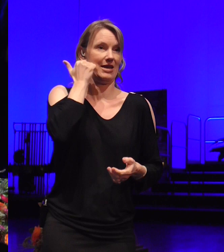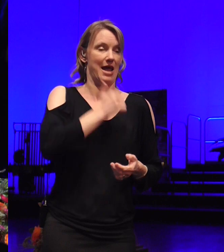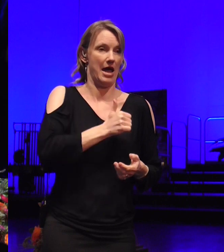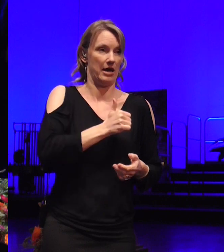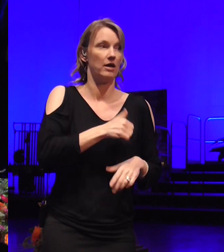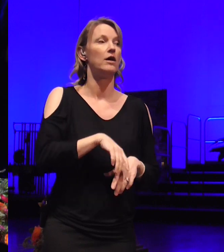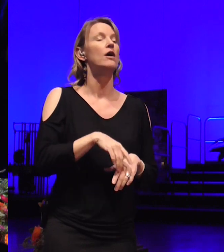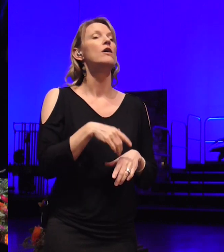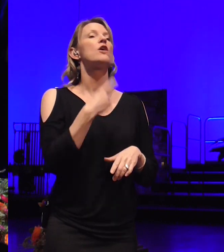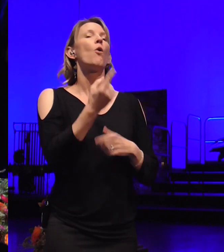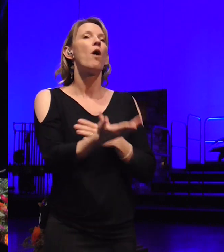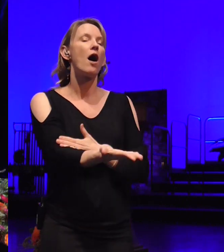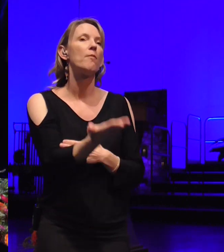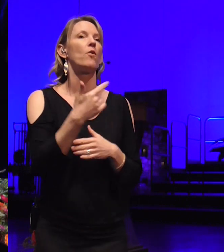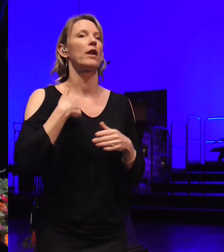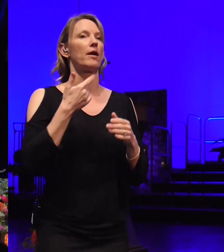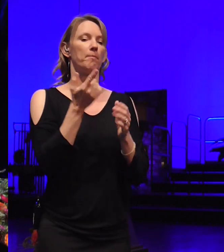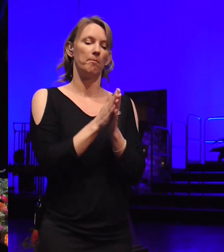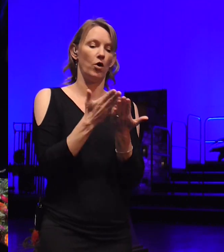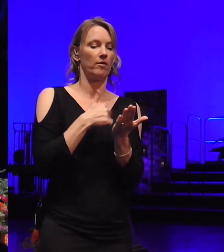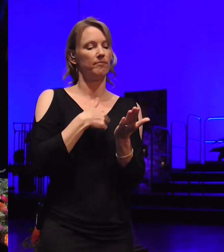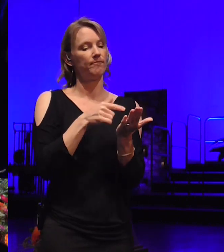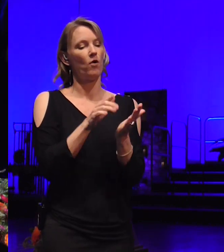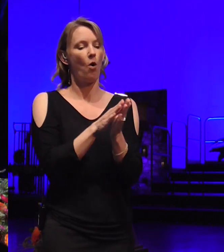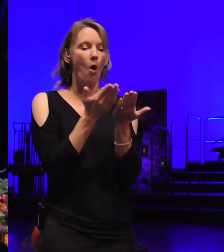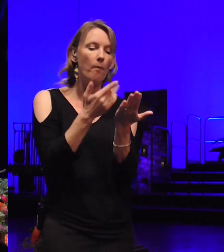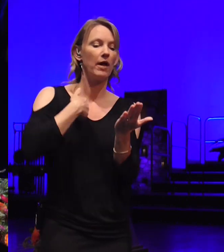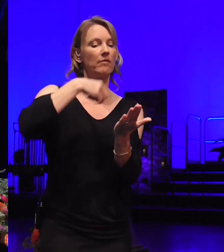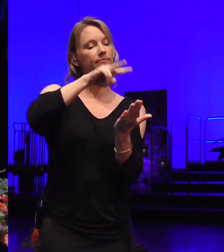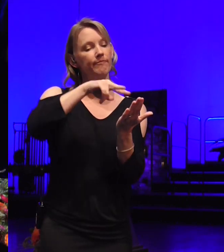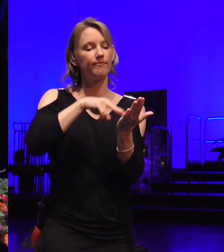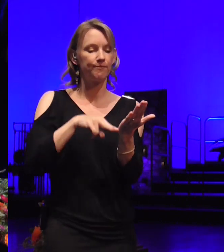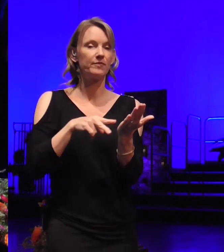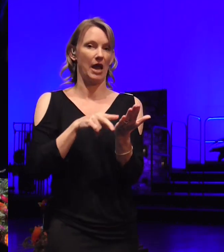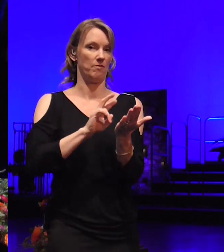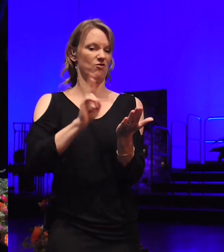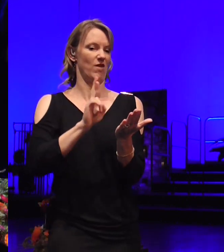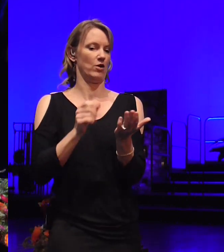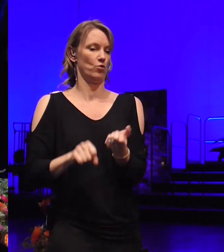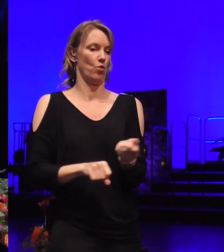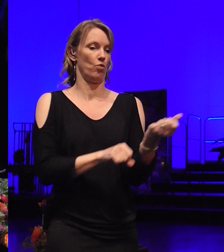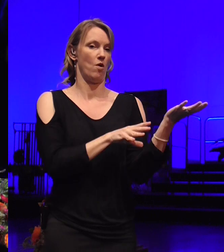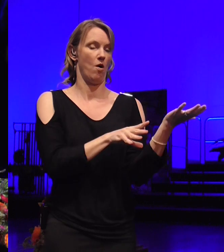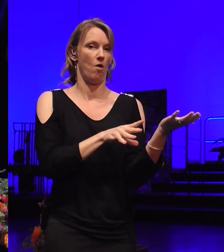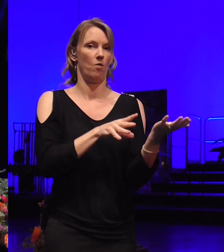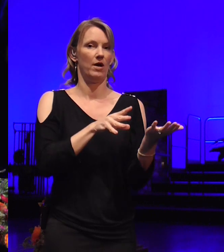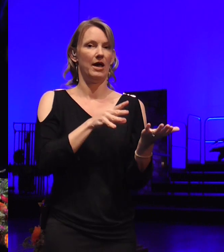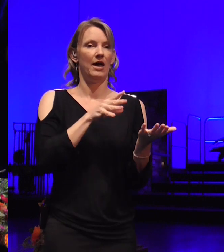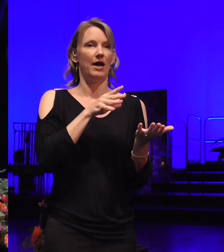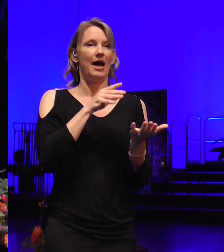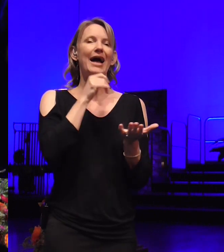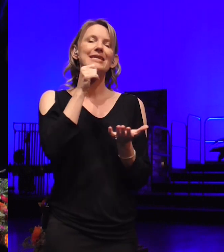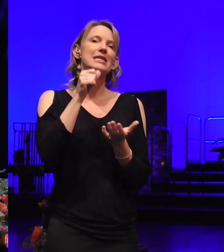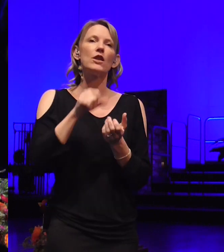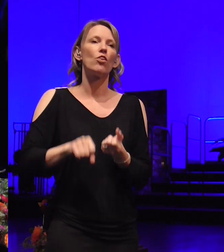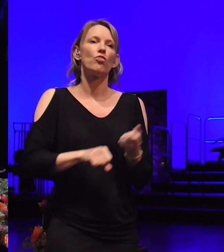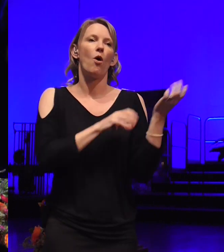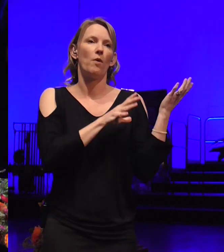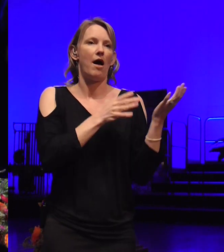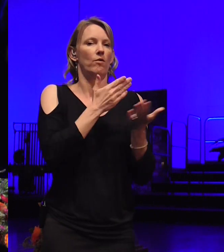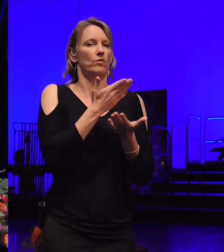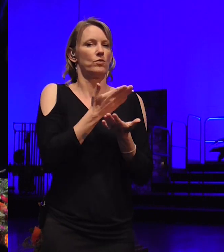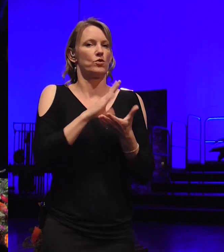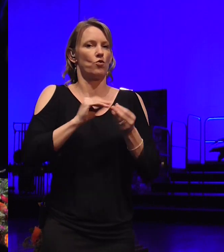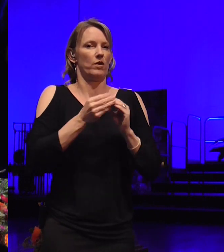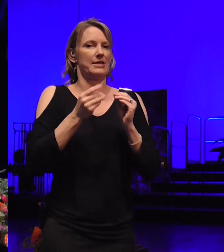weeks ago, I was going through the journals and I came across this journal. It was getting ready to head its way out the door. I just didn't throw out journals that had stories of